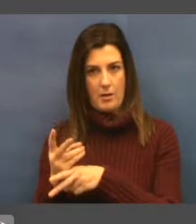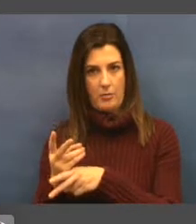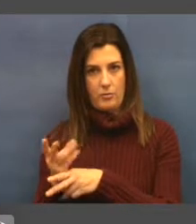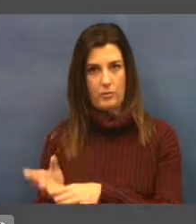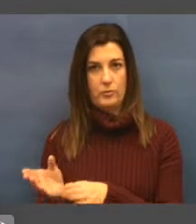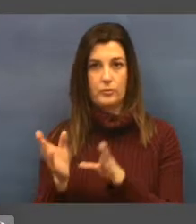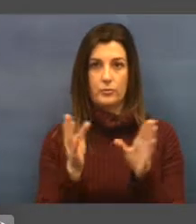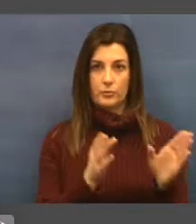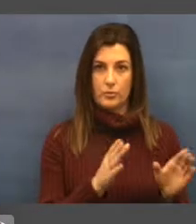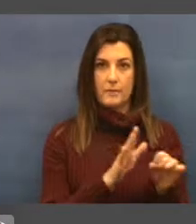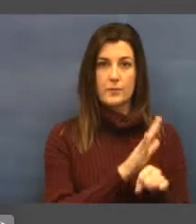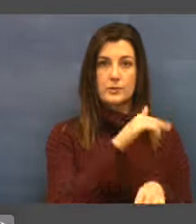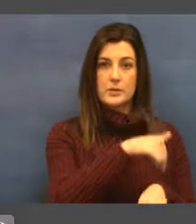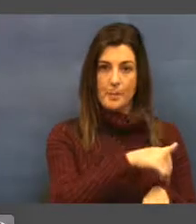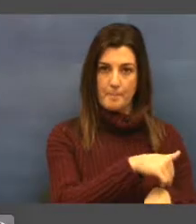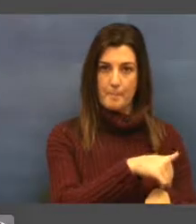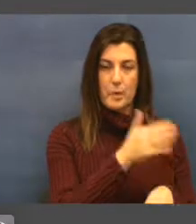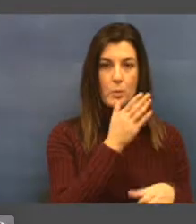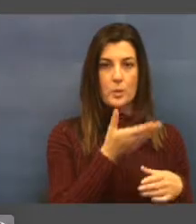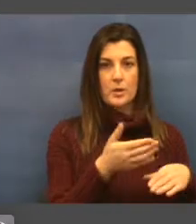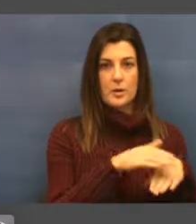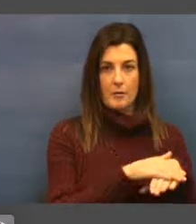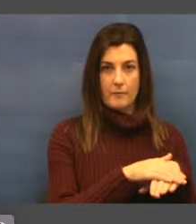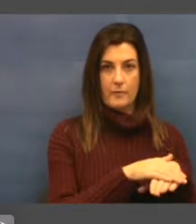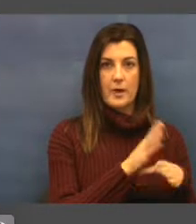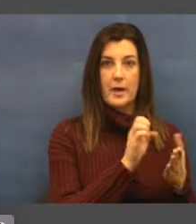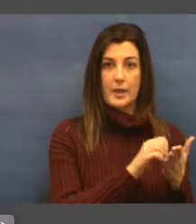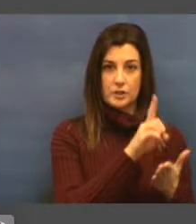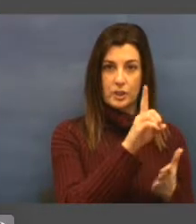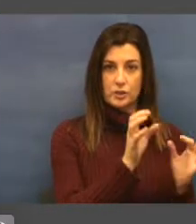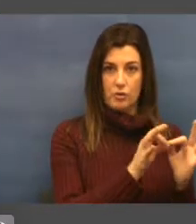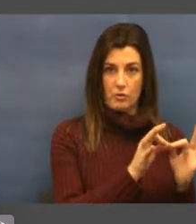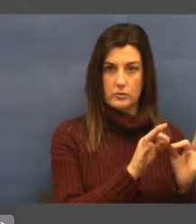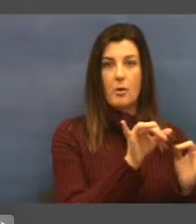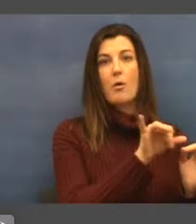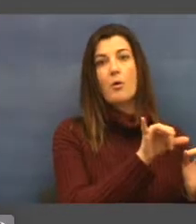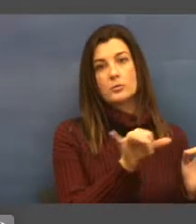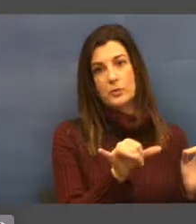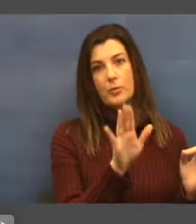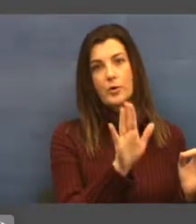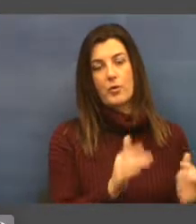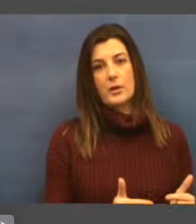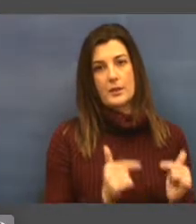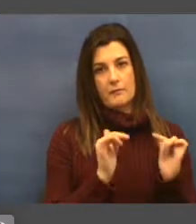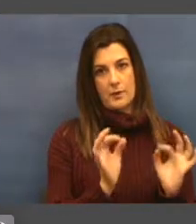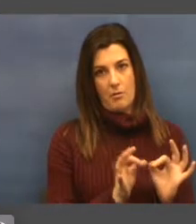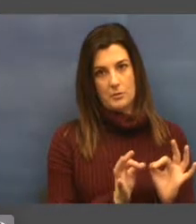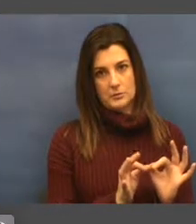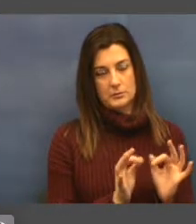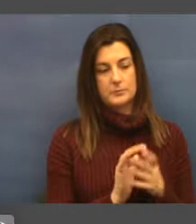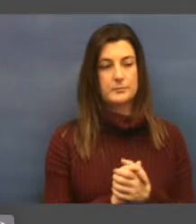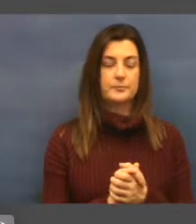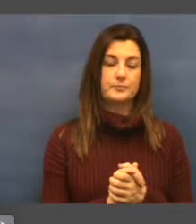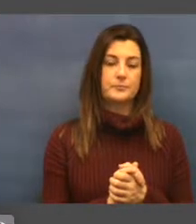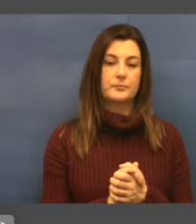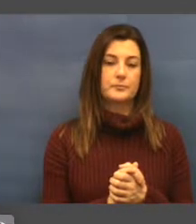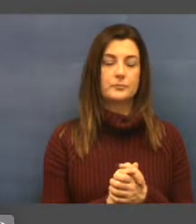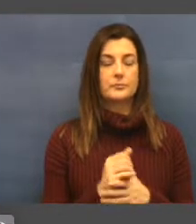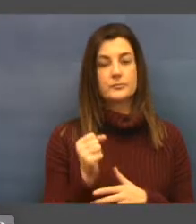Whereas full-time funding will cover those education costs and also your living costs.